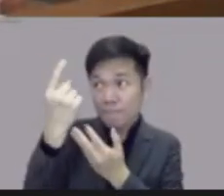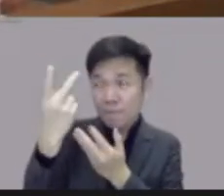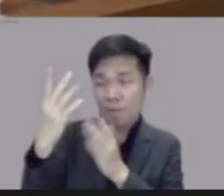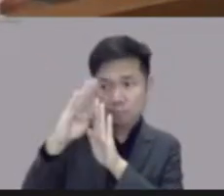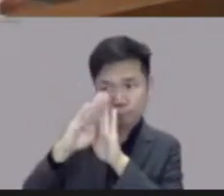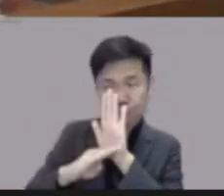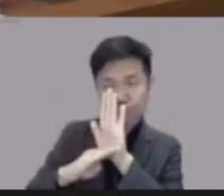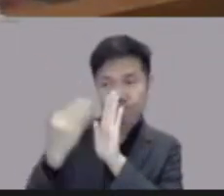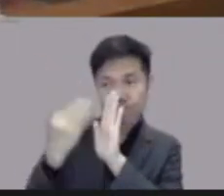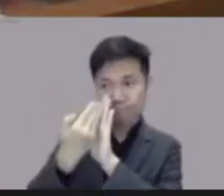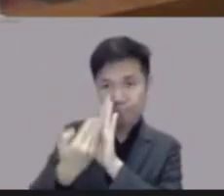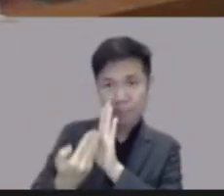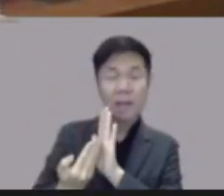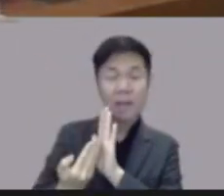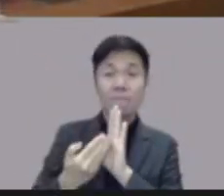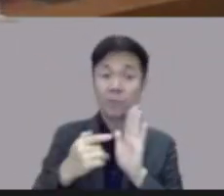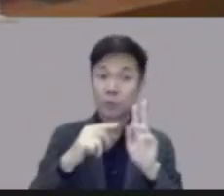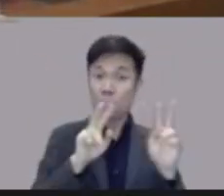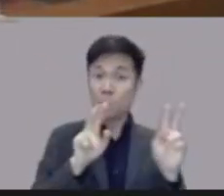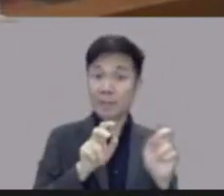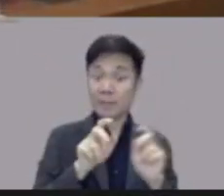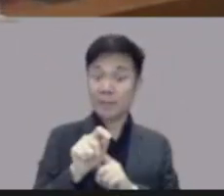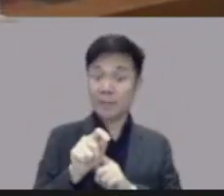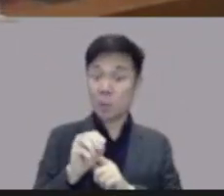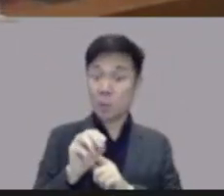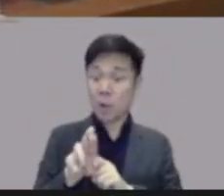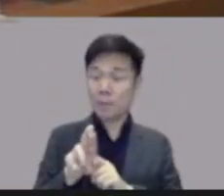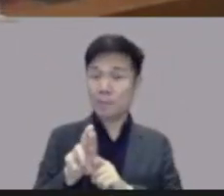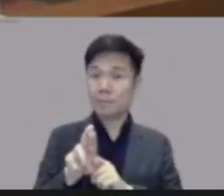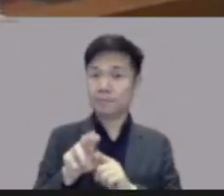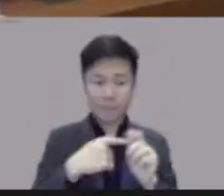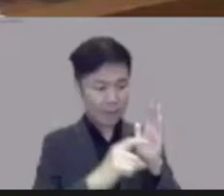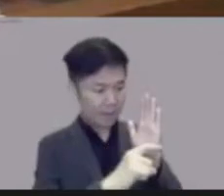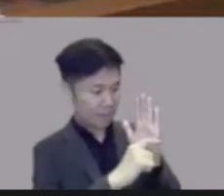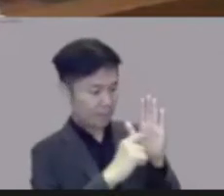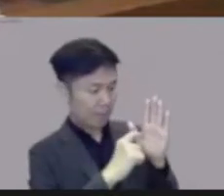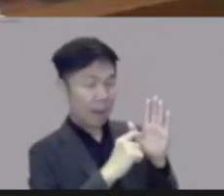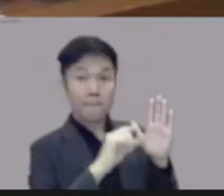overall functions parallel B